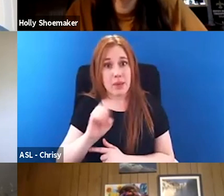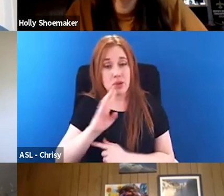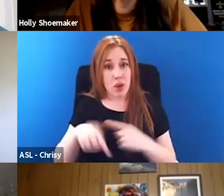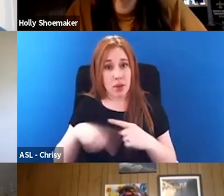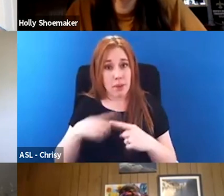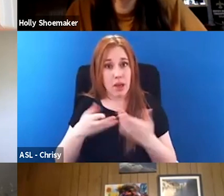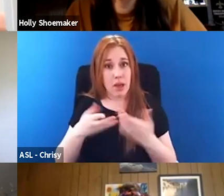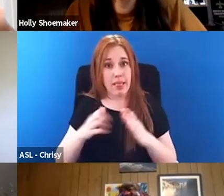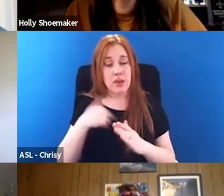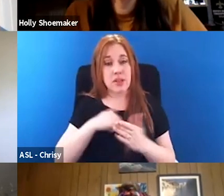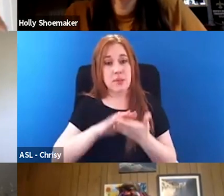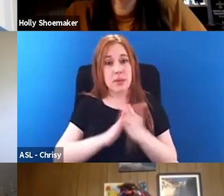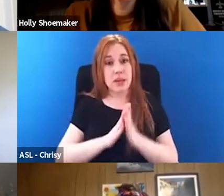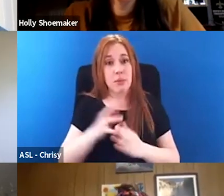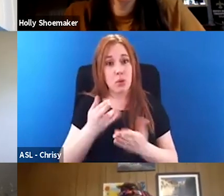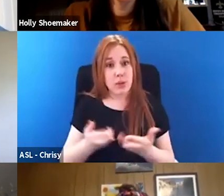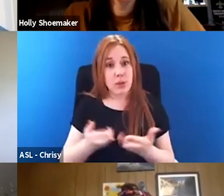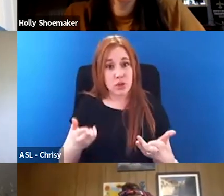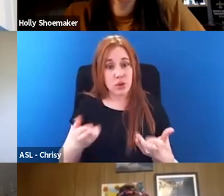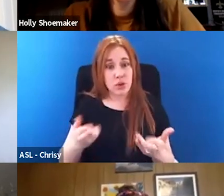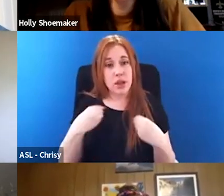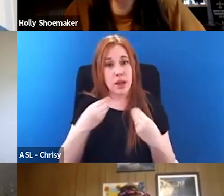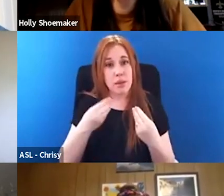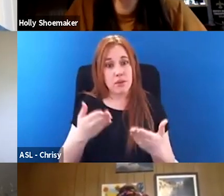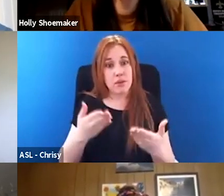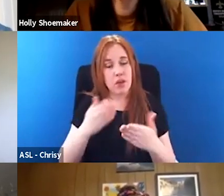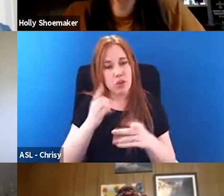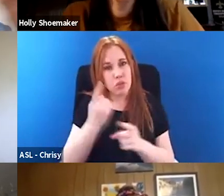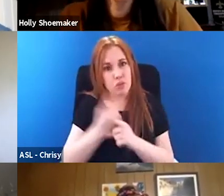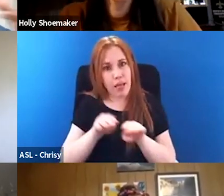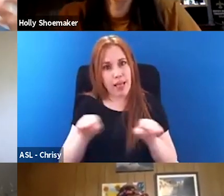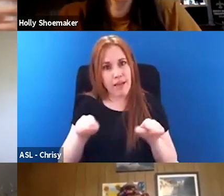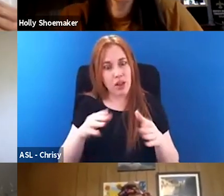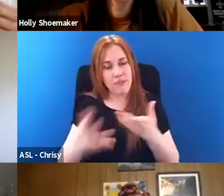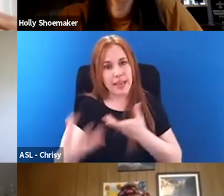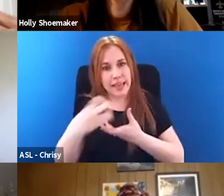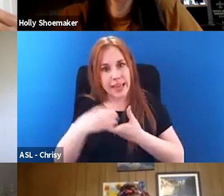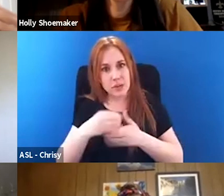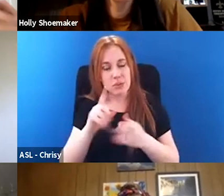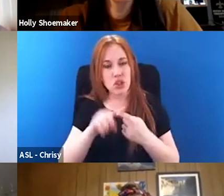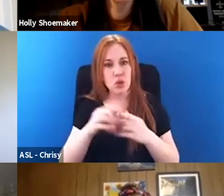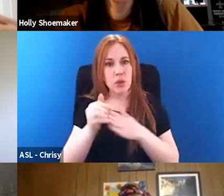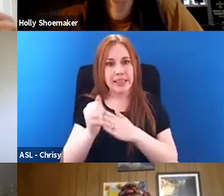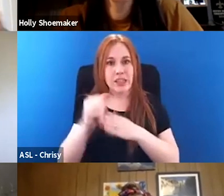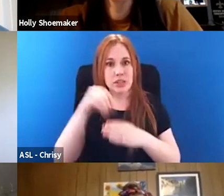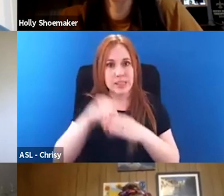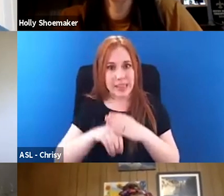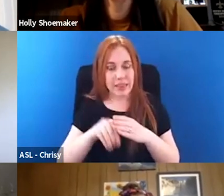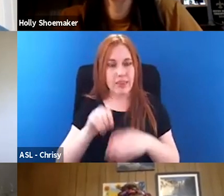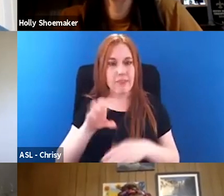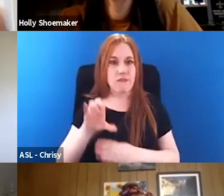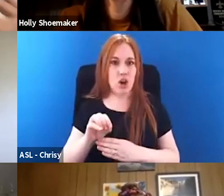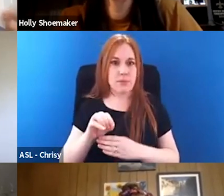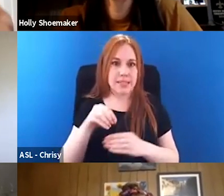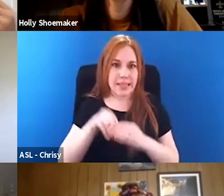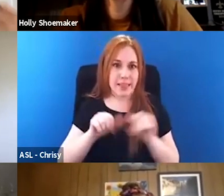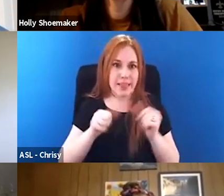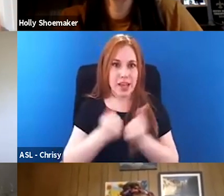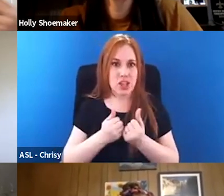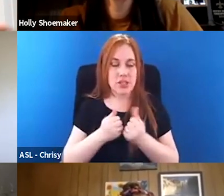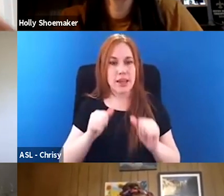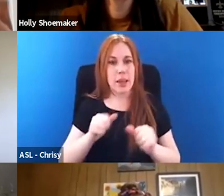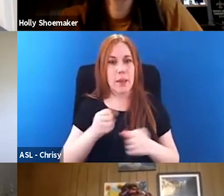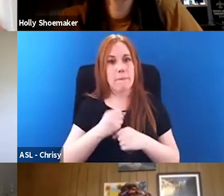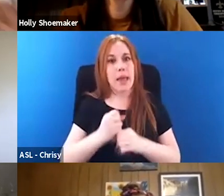be a resource and provide the right level of engagements to leaders within these firms and these agencies to be able to make this a